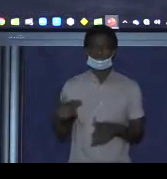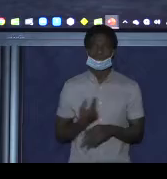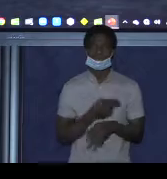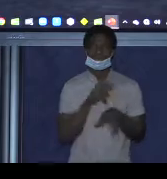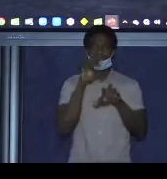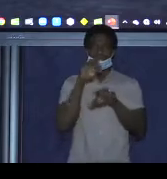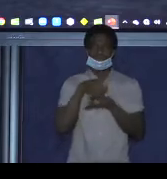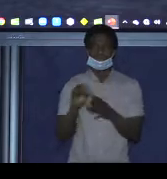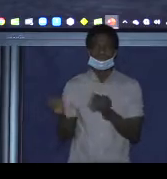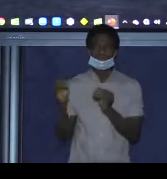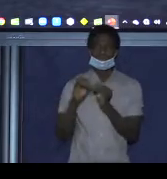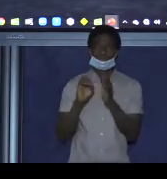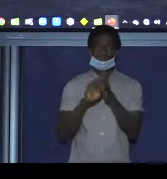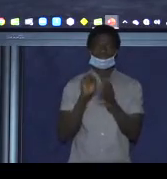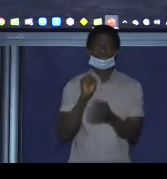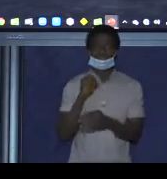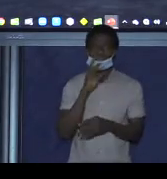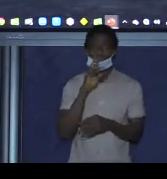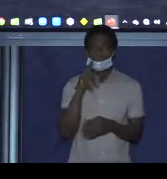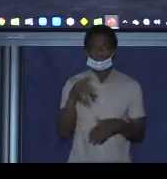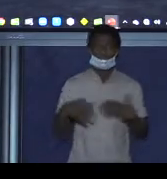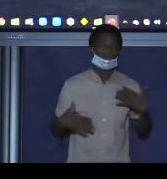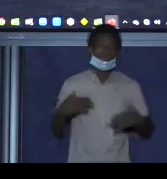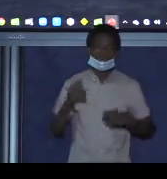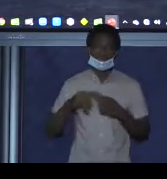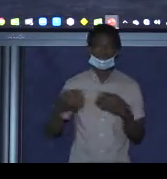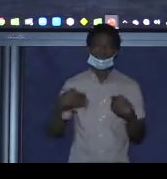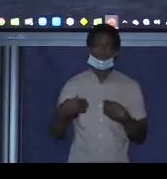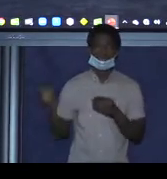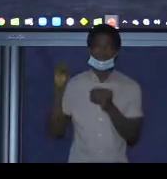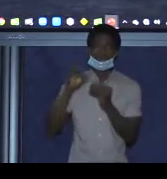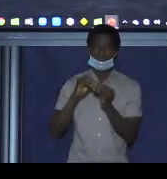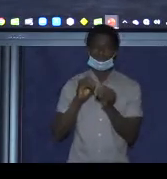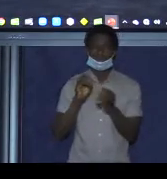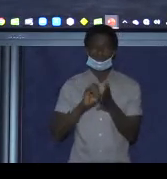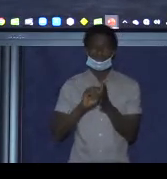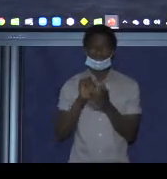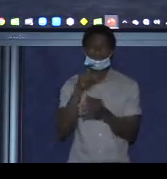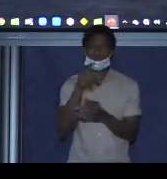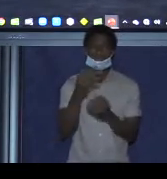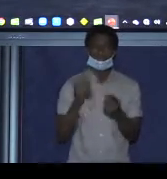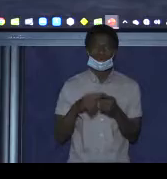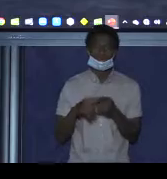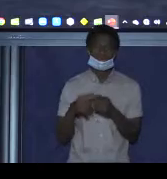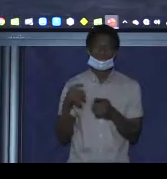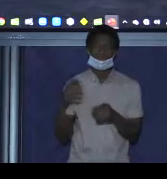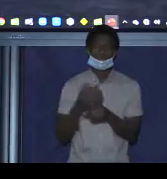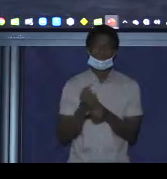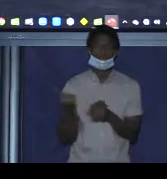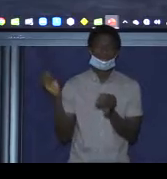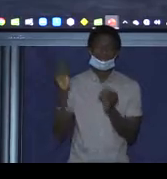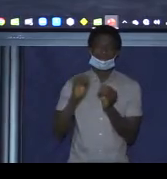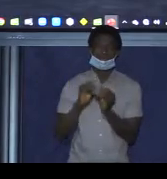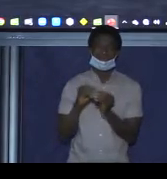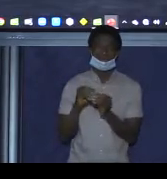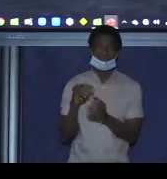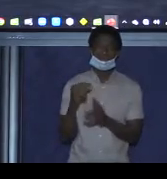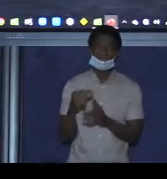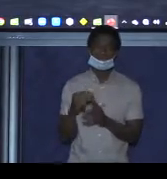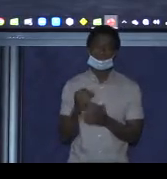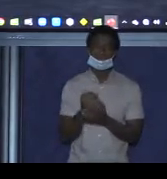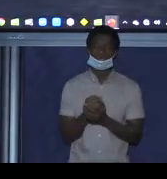Now, let's look at more examples. I know you are eager to have more examples because you want to gain more